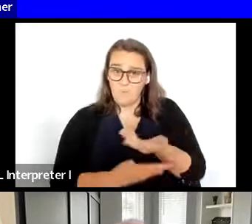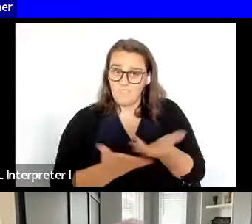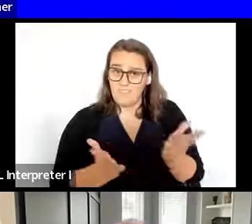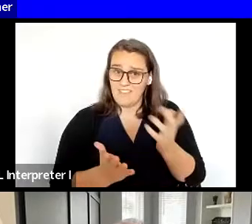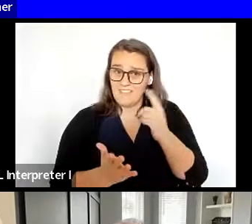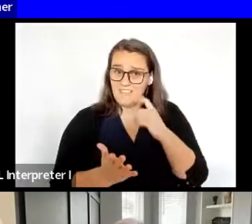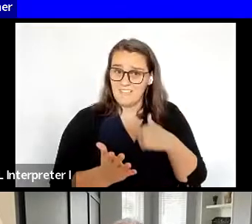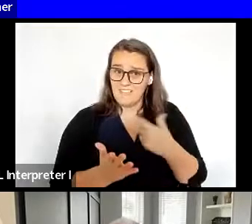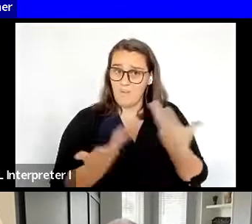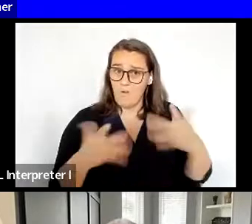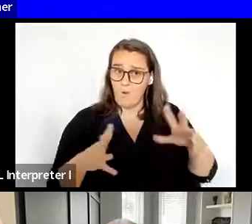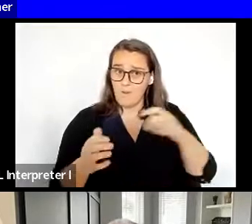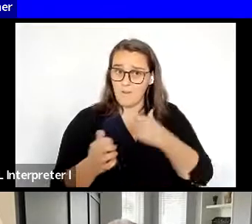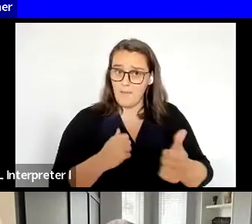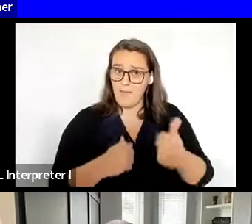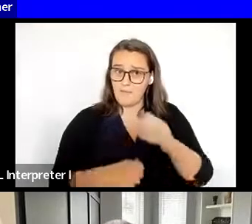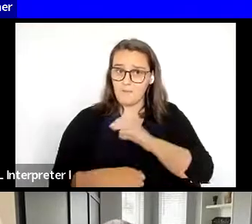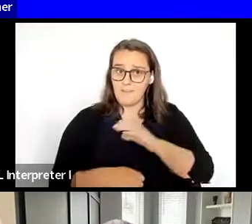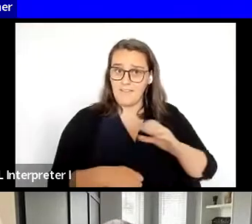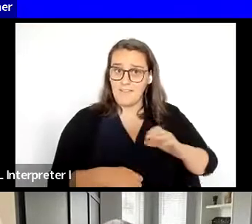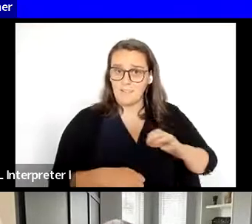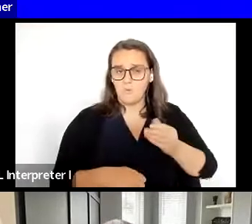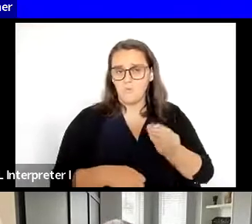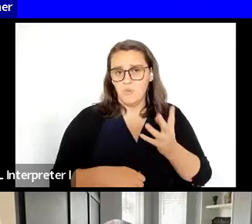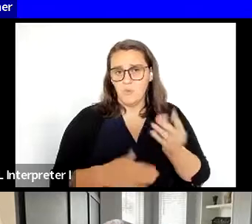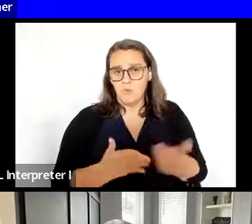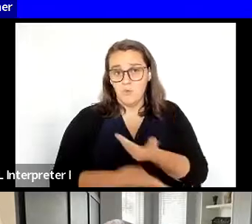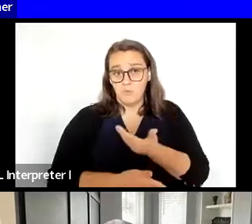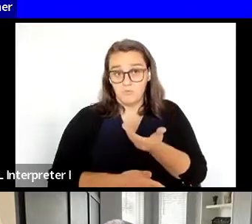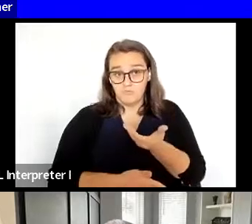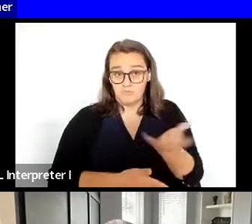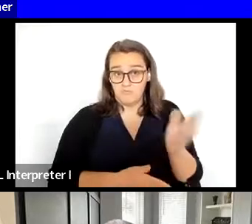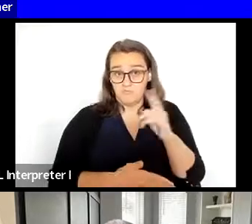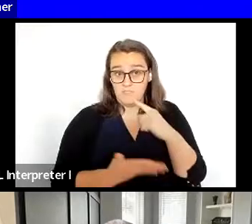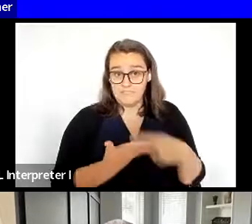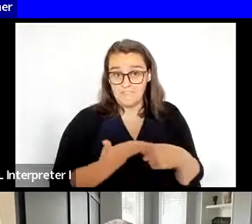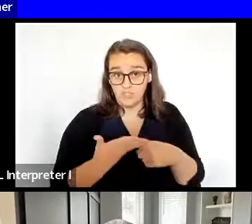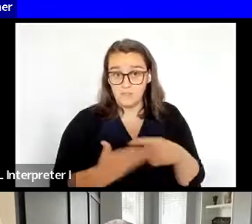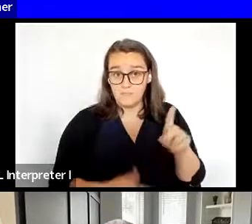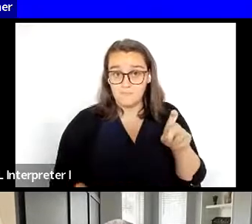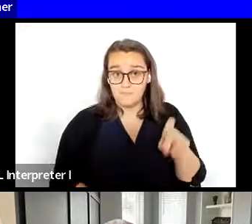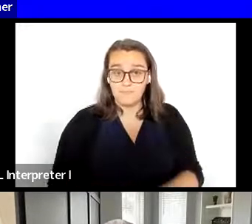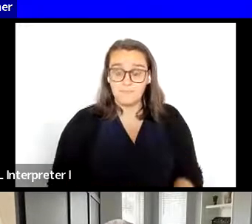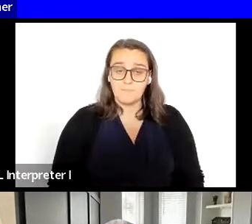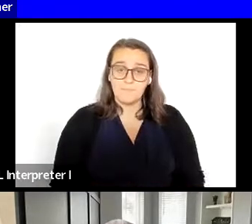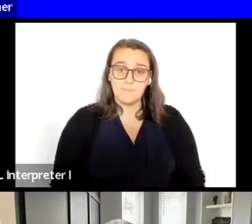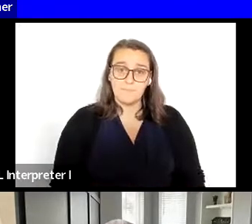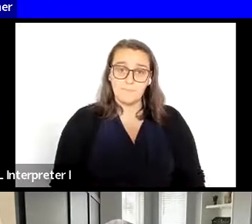new. I move the declaration. Is there discussion?